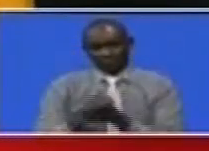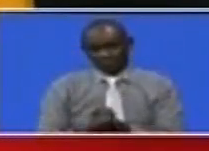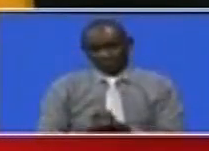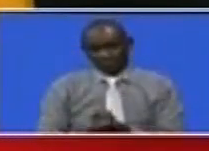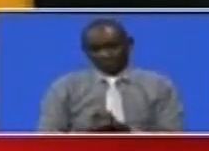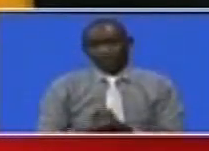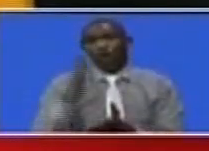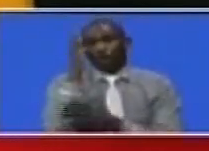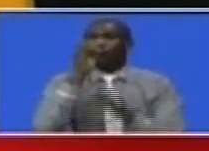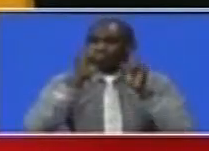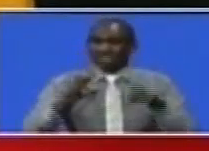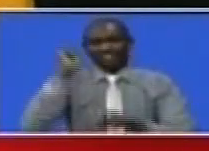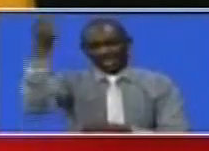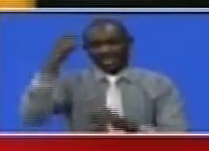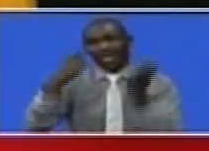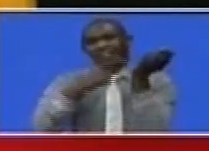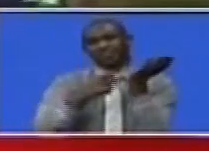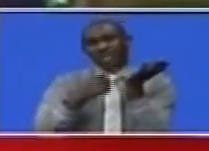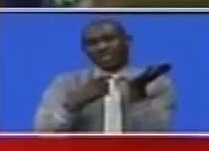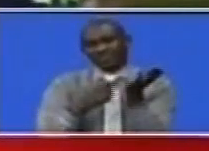Mungu abariki Kenya.